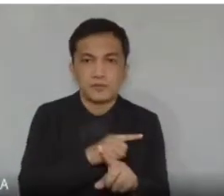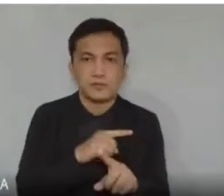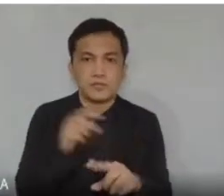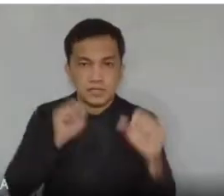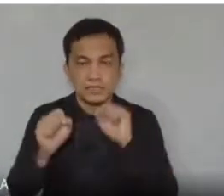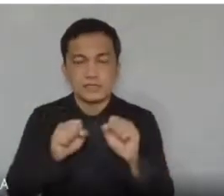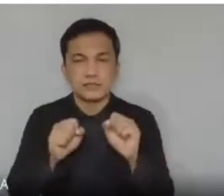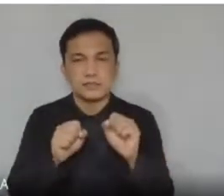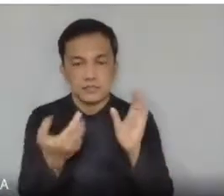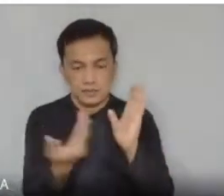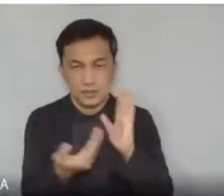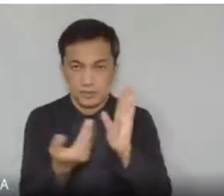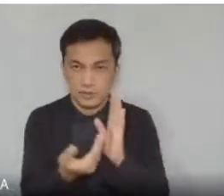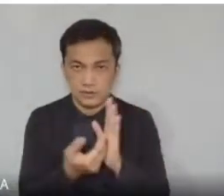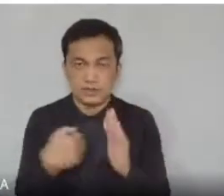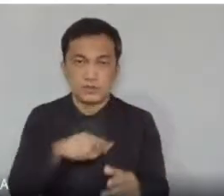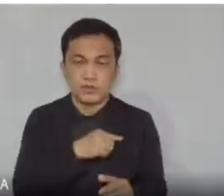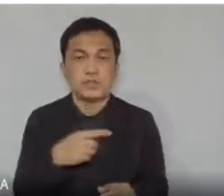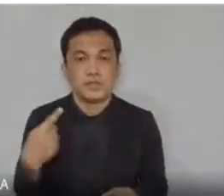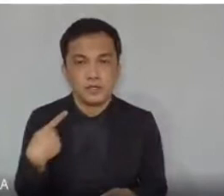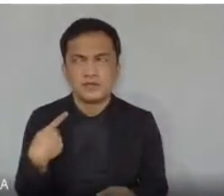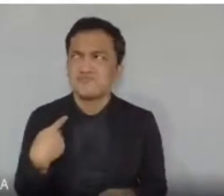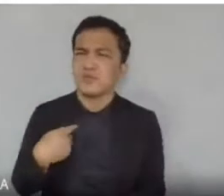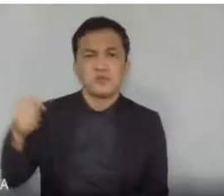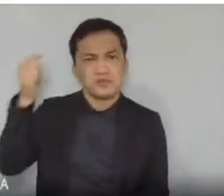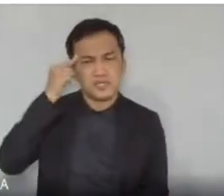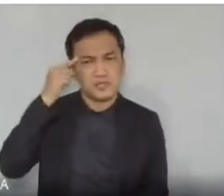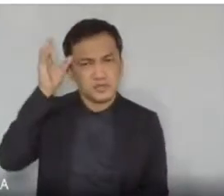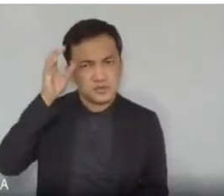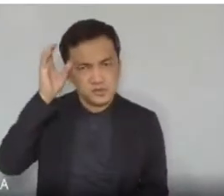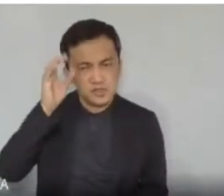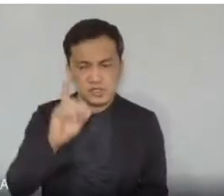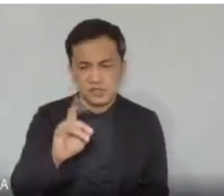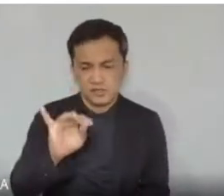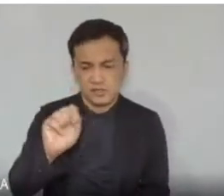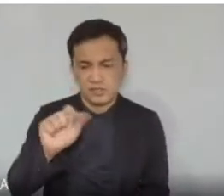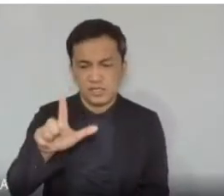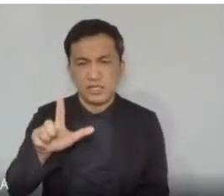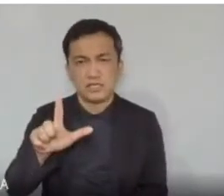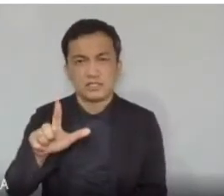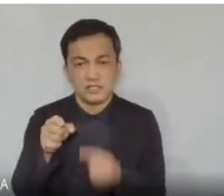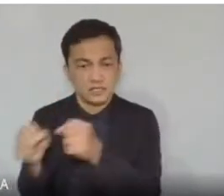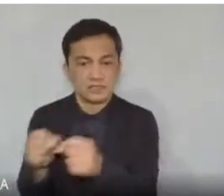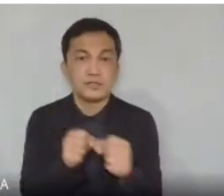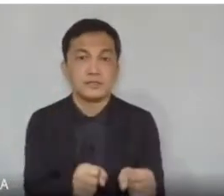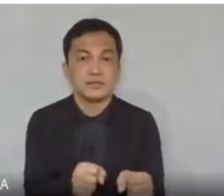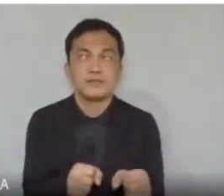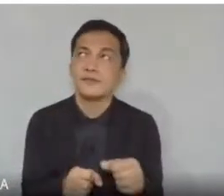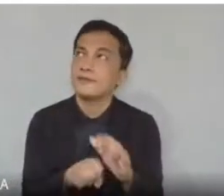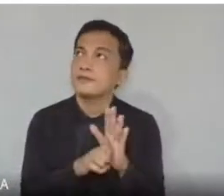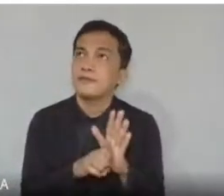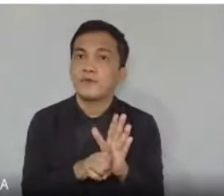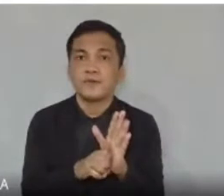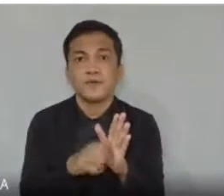healthcare workers, as a matter of our thank you for them being our